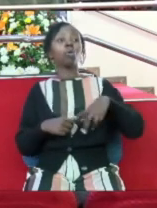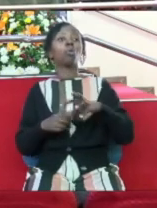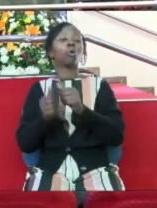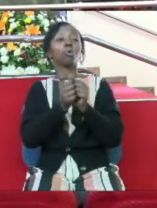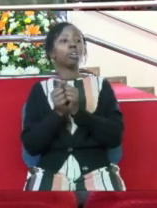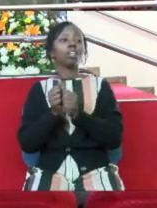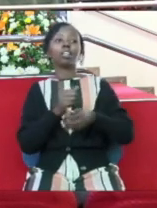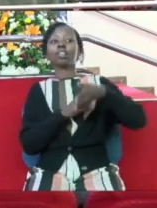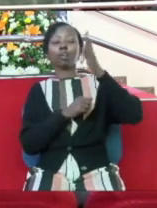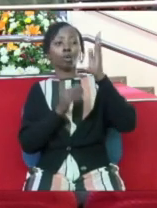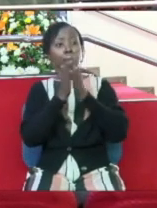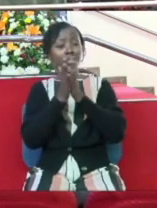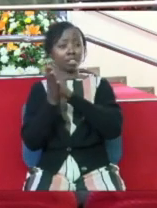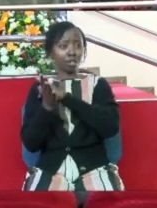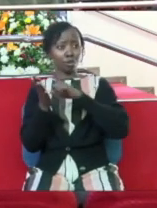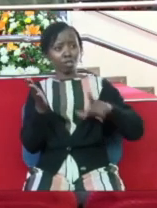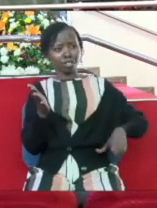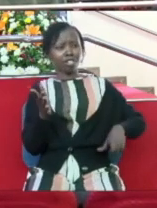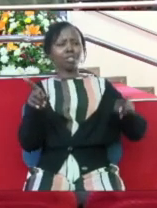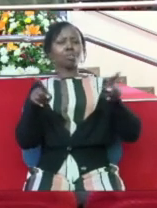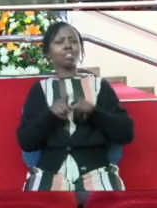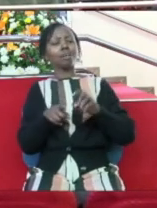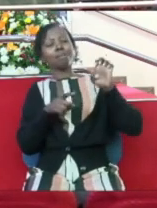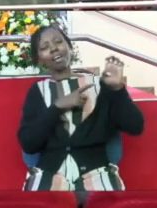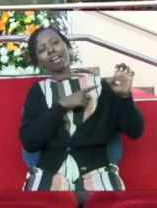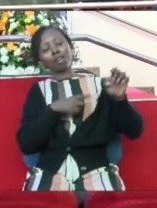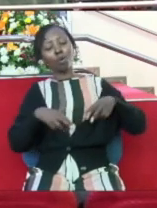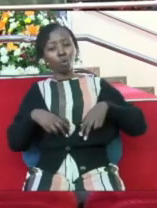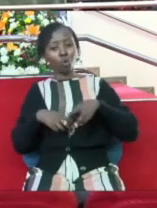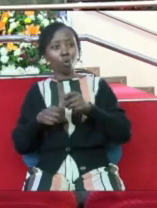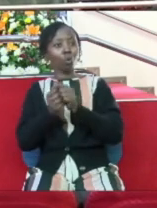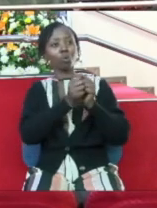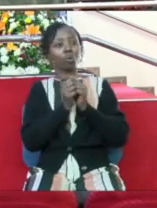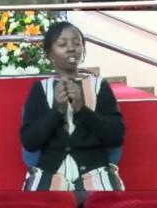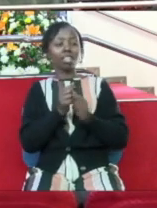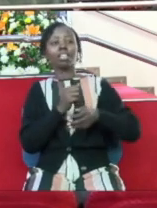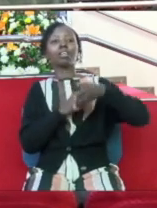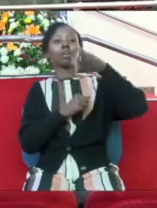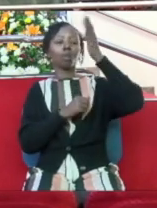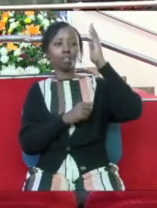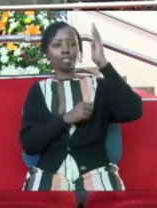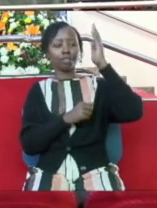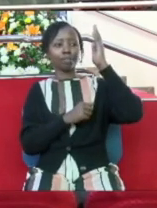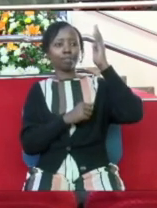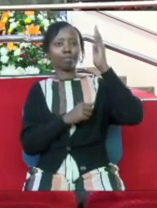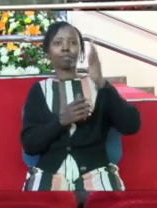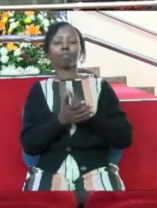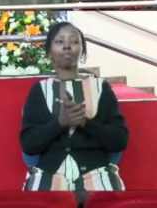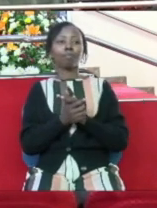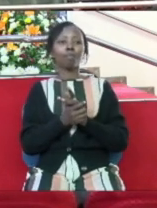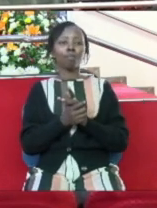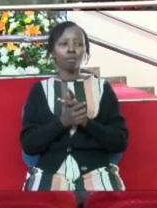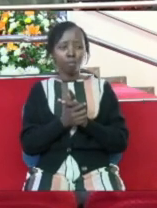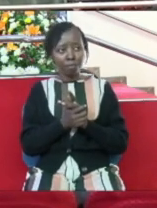the name of the Lord. Amen. Enoch walked with God. Enoch akatembea na Mungu. Enoch walked with God. Enoch alitembea na Mungu. Will it